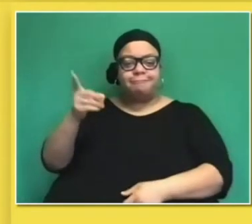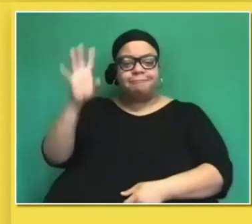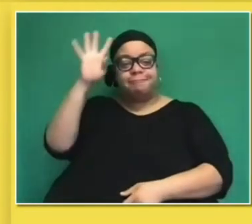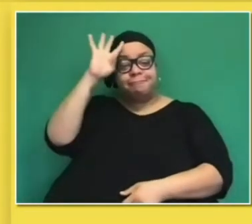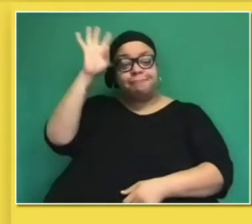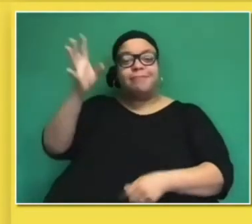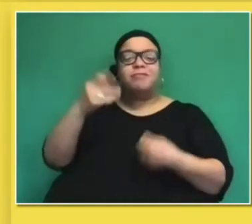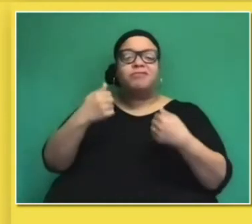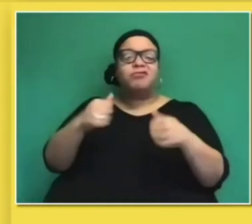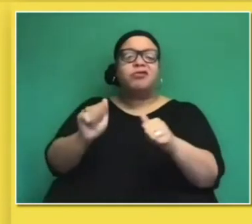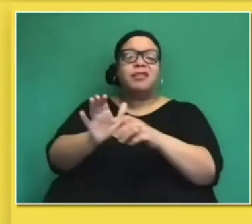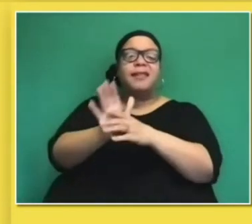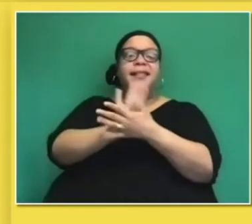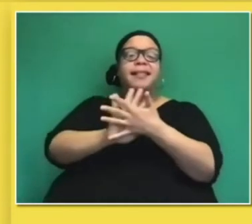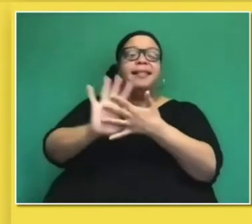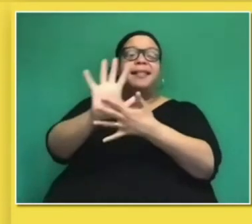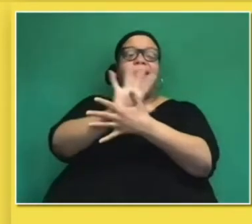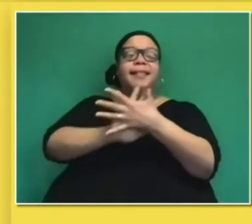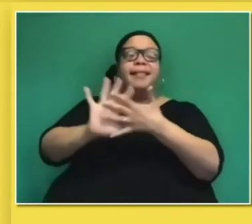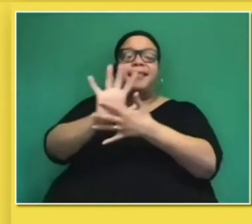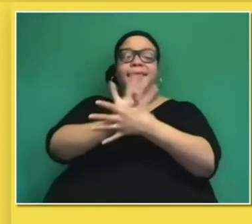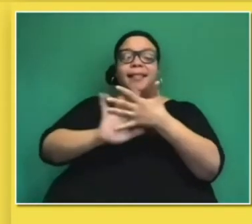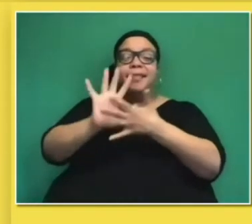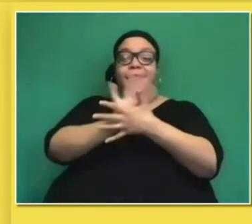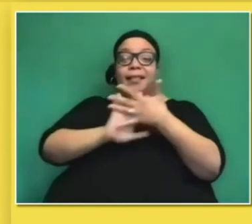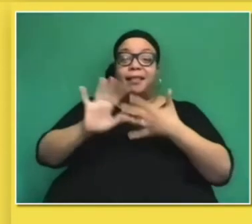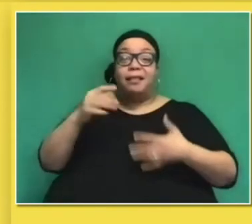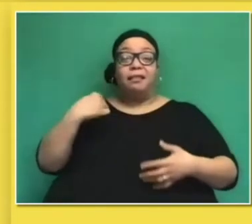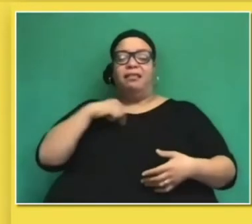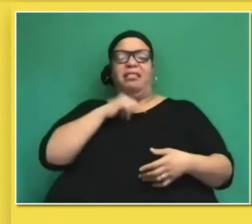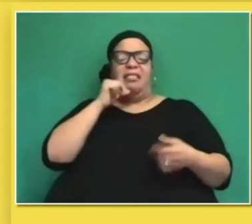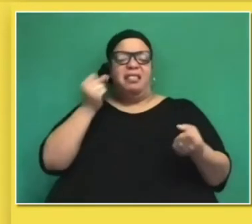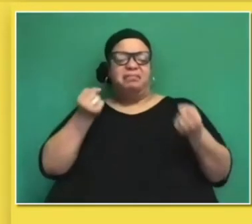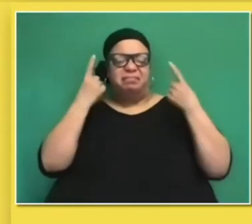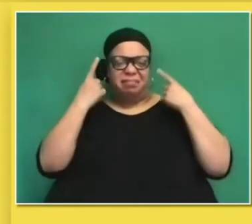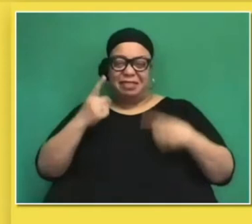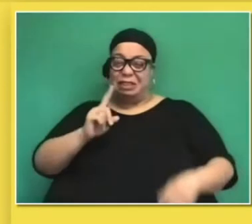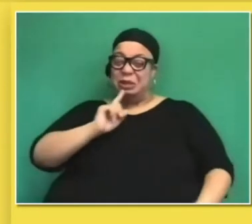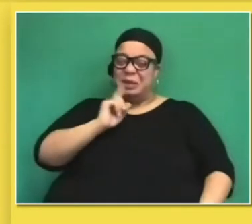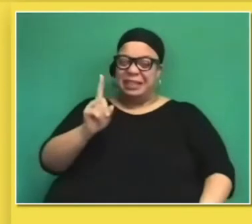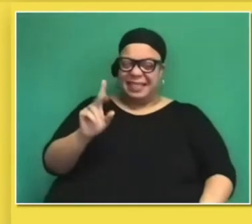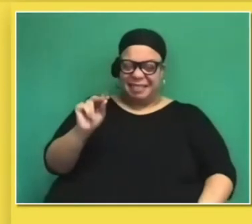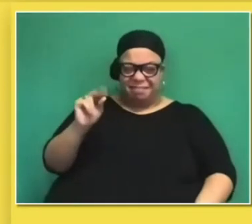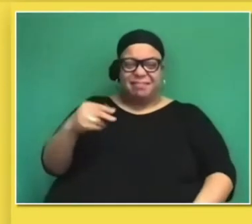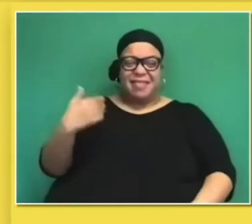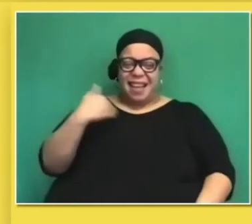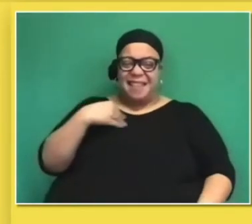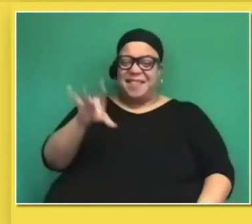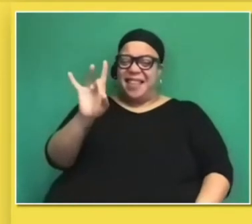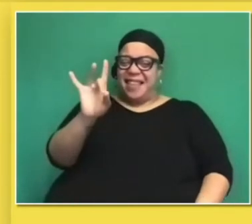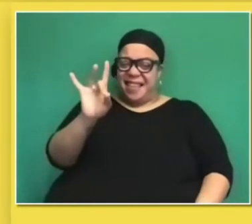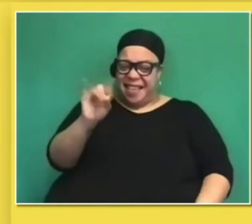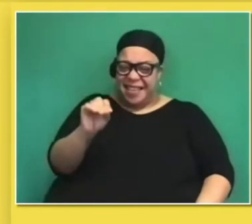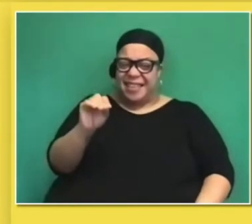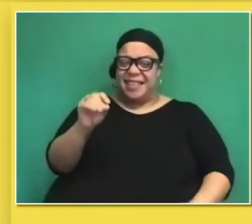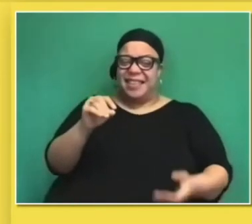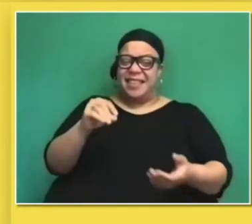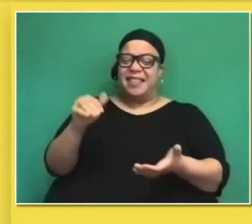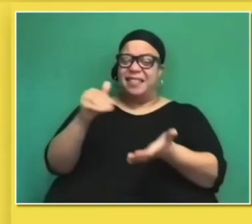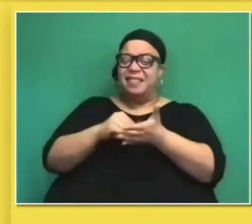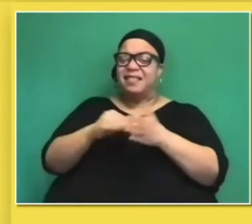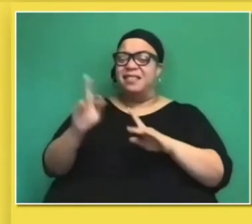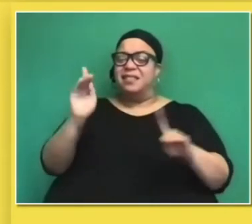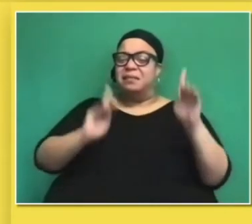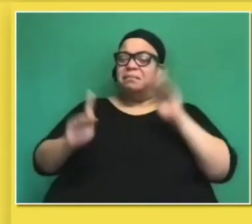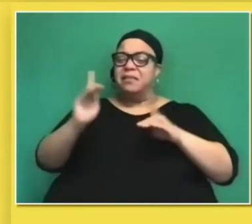80,000 votes from an area where 2.6 million poor and low-wealth people had not even voted. The red mirage,